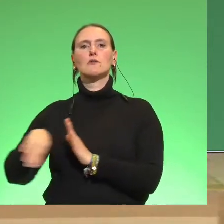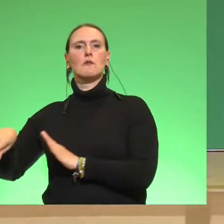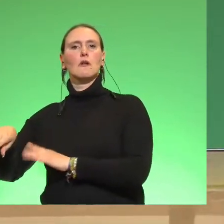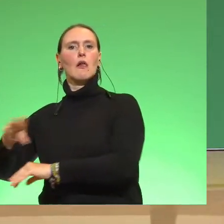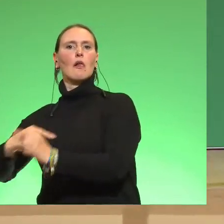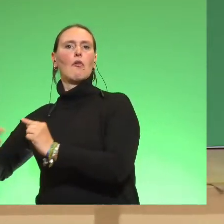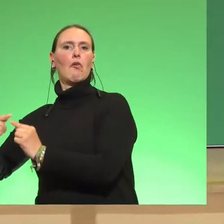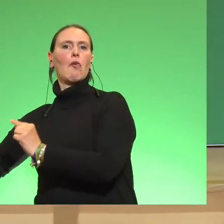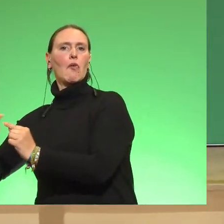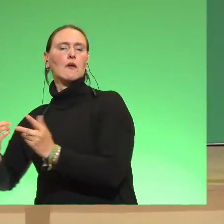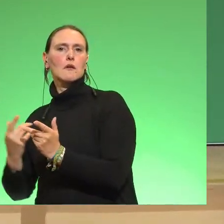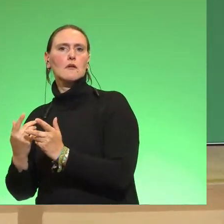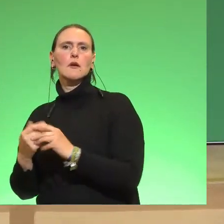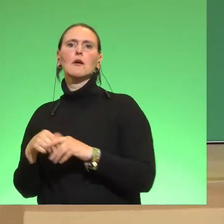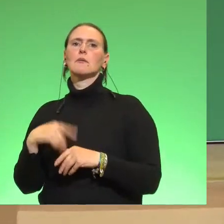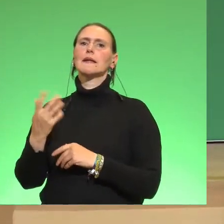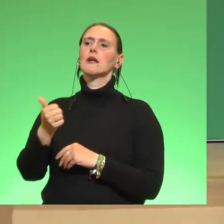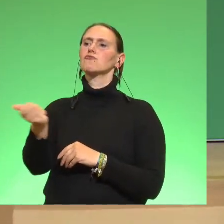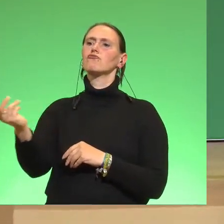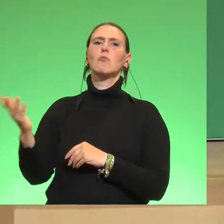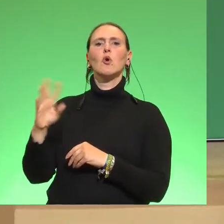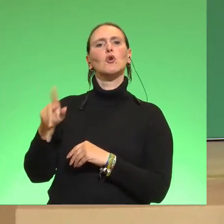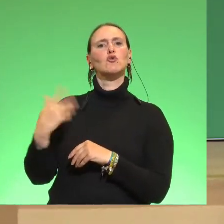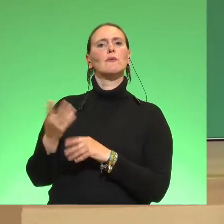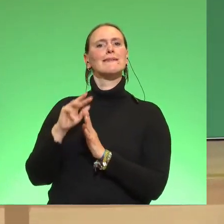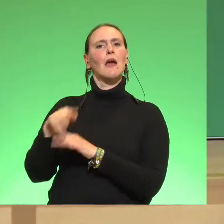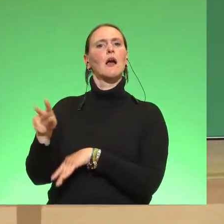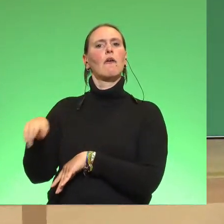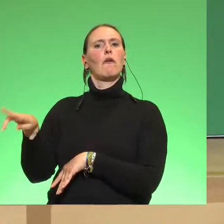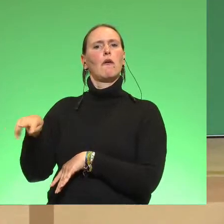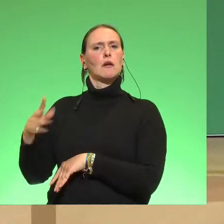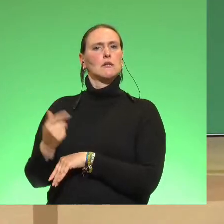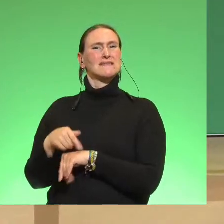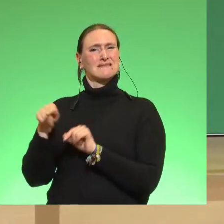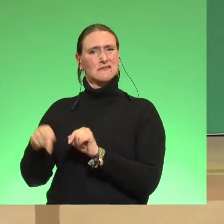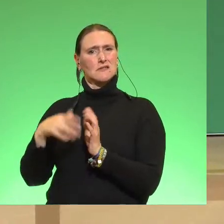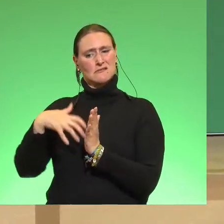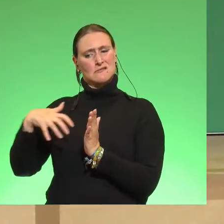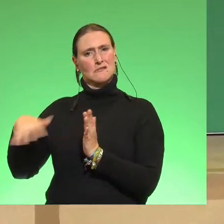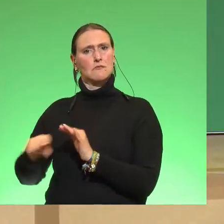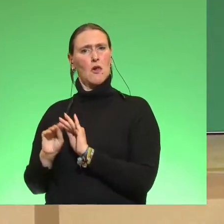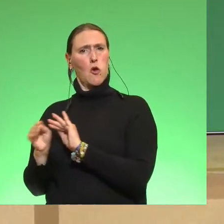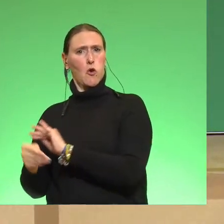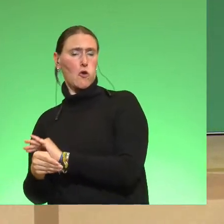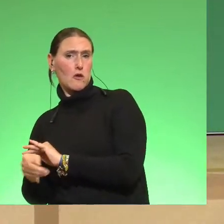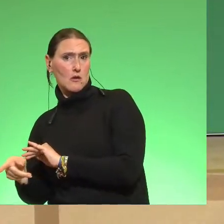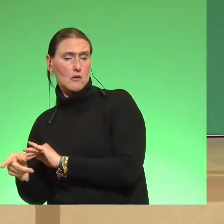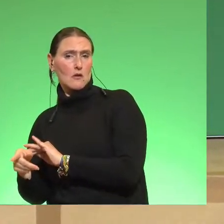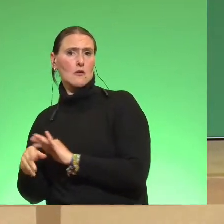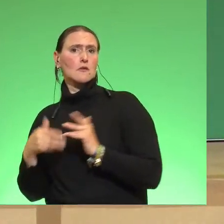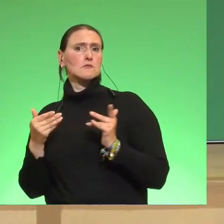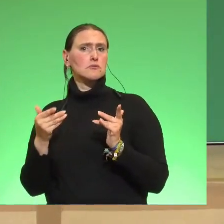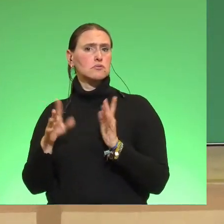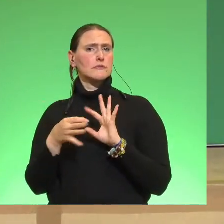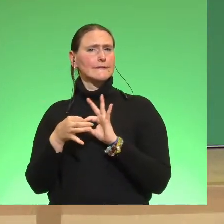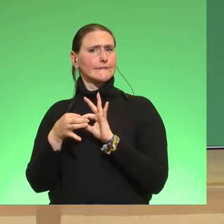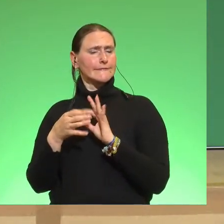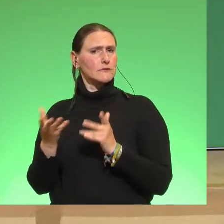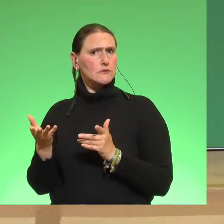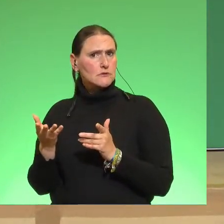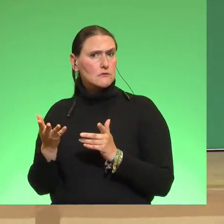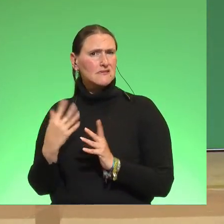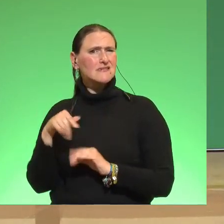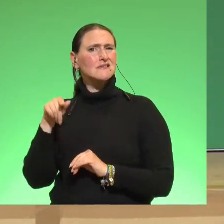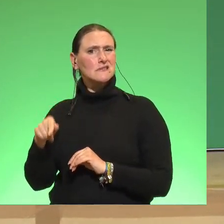direct observation by power holders. The hidden transcript is thus derivative in the sense that it consists of those